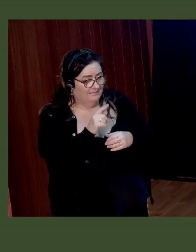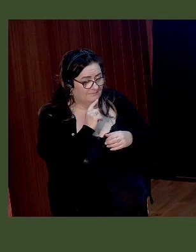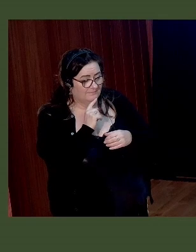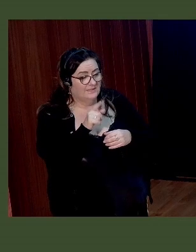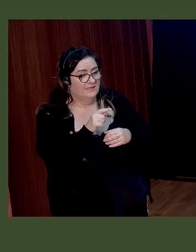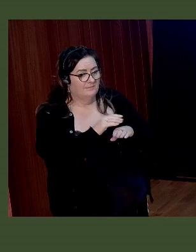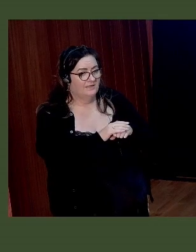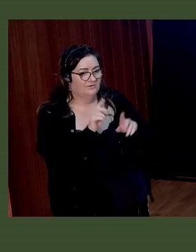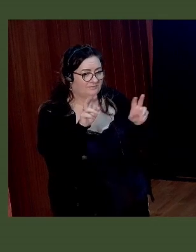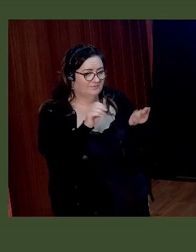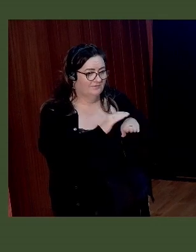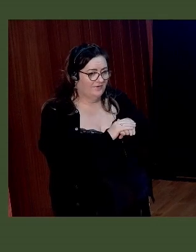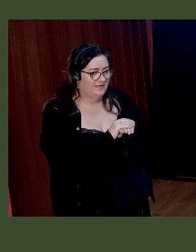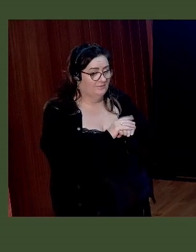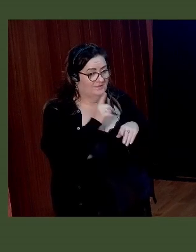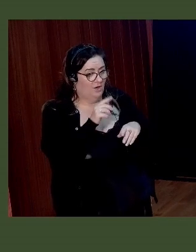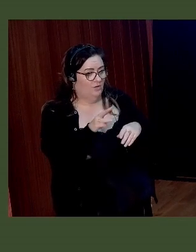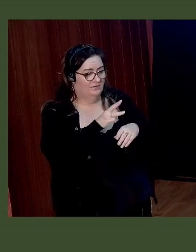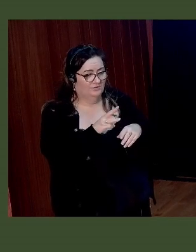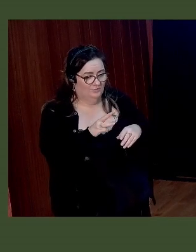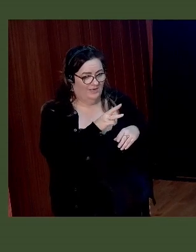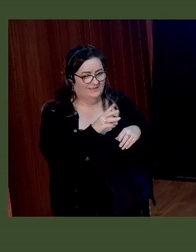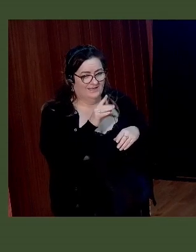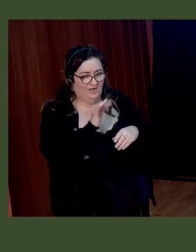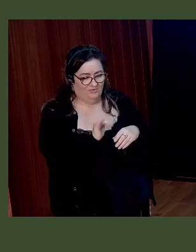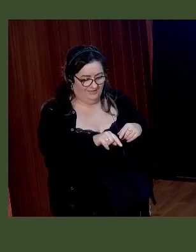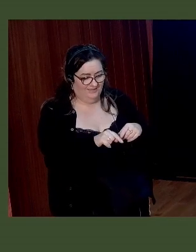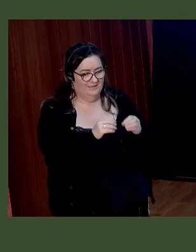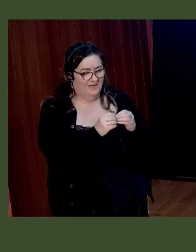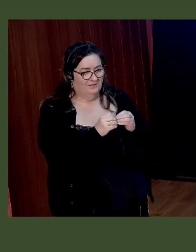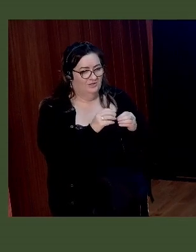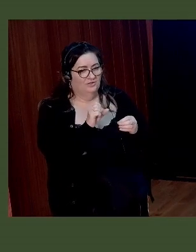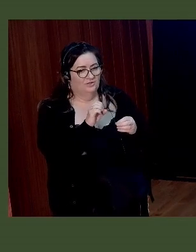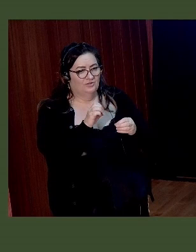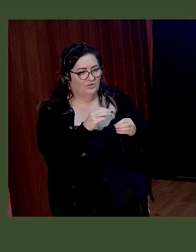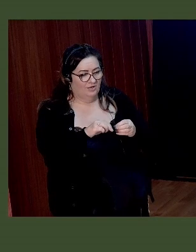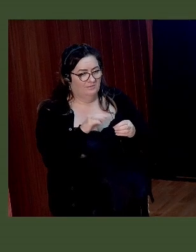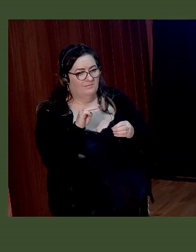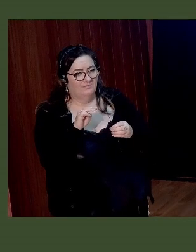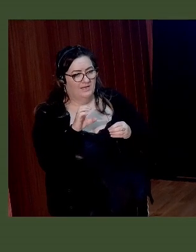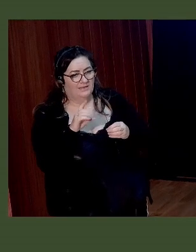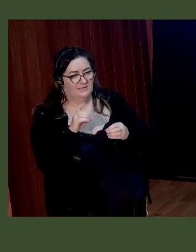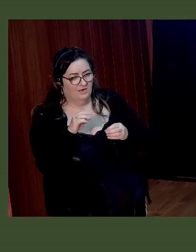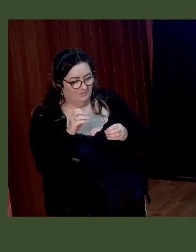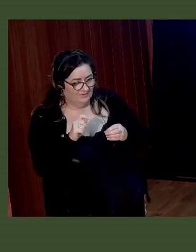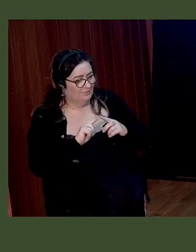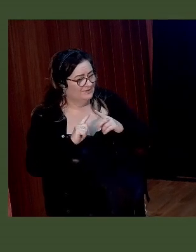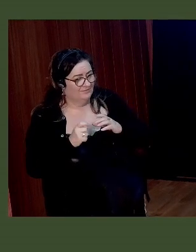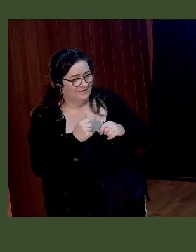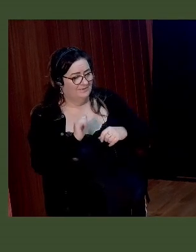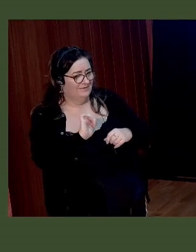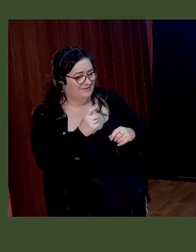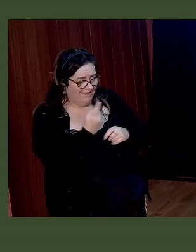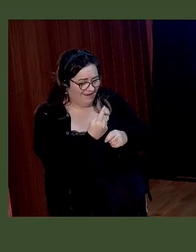He mentioned the friends that he spoke on his visit to West Kerry, and amongst these were Sean McDiarmid of Bulmer Hobson, Shane Lanigan and her